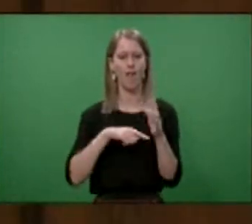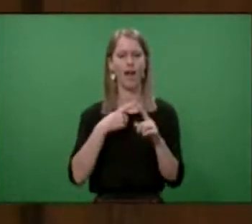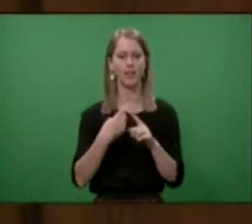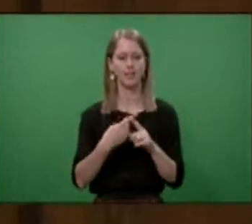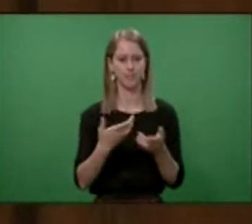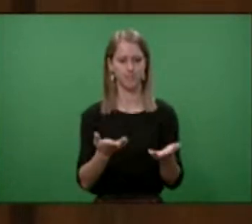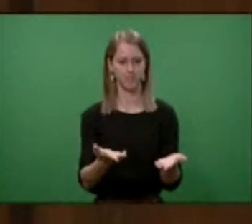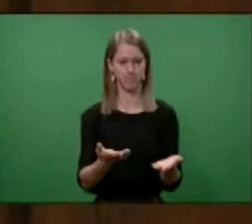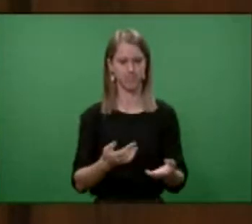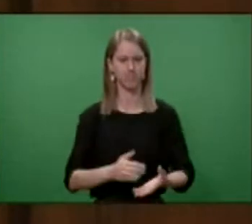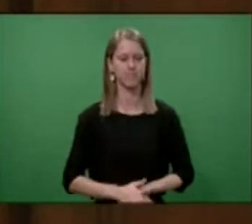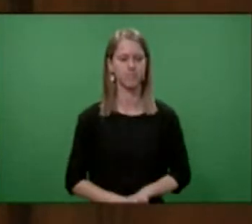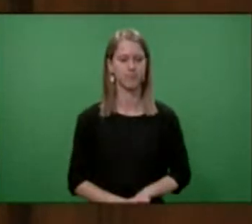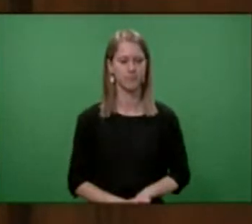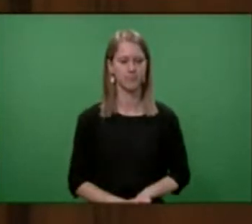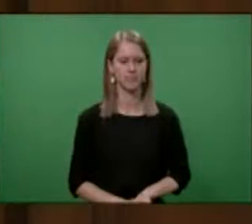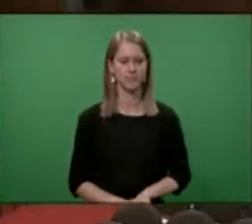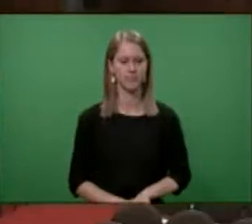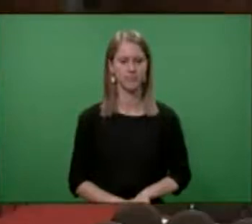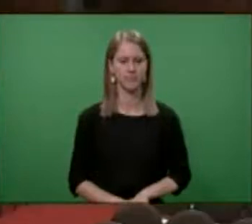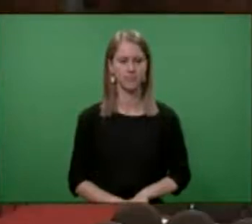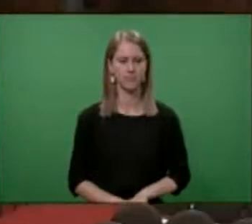Please be